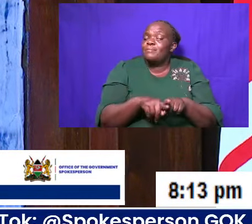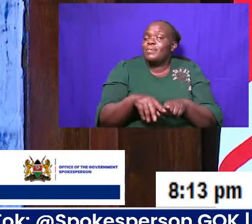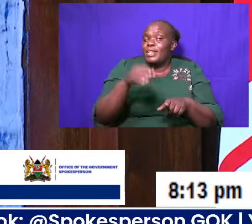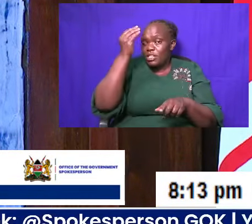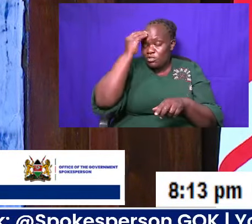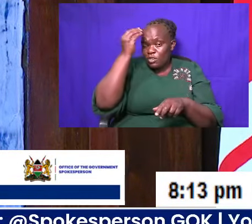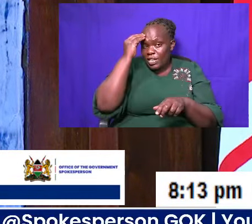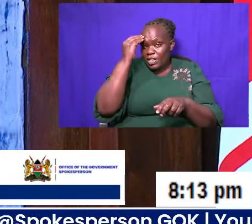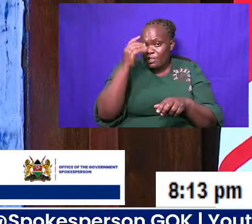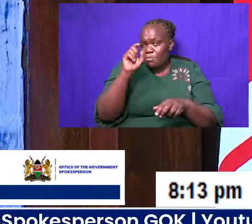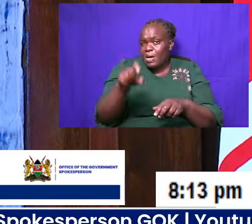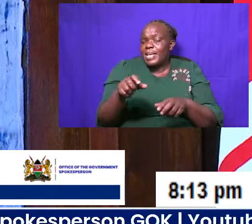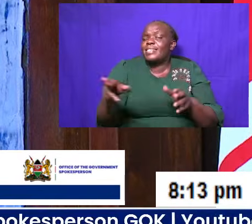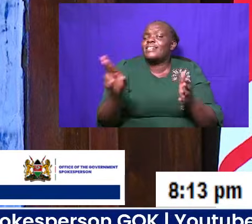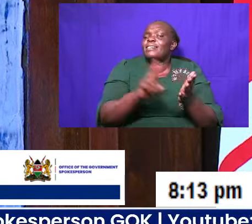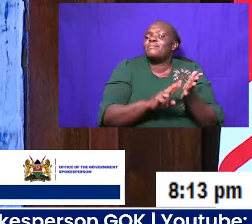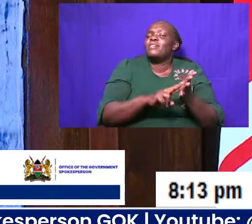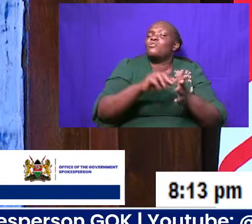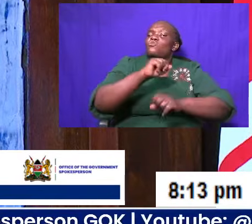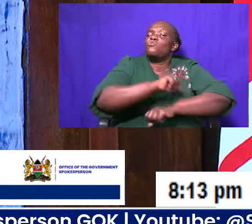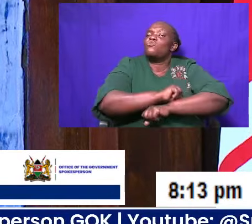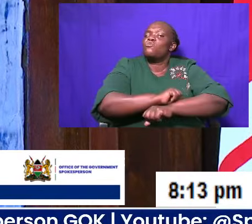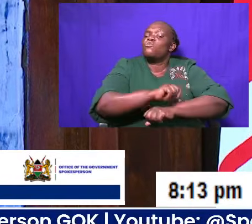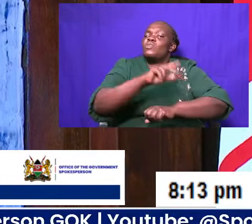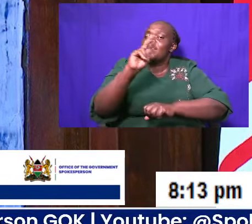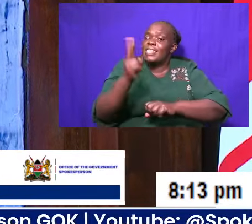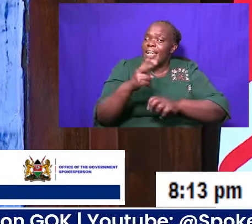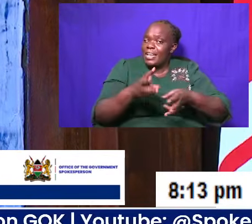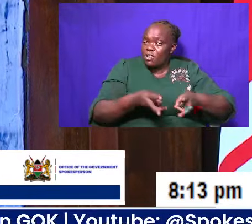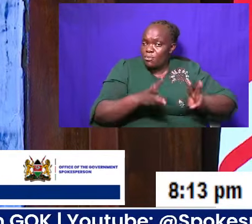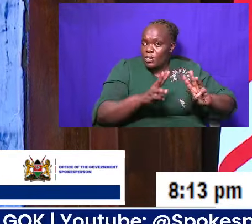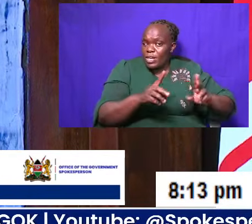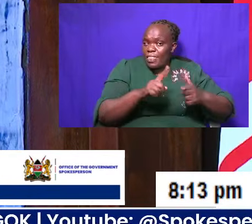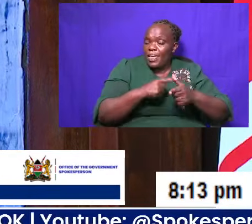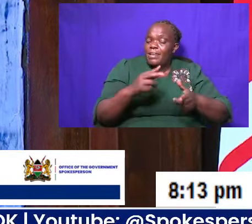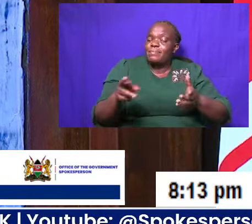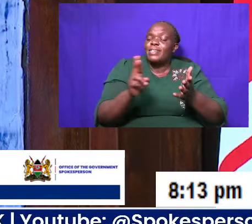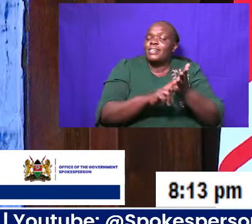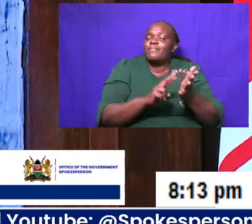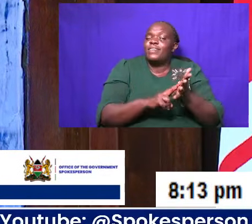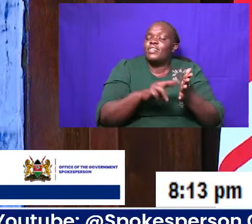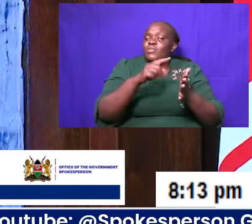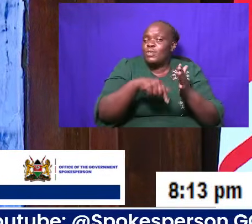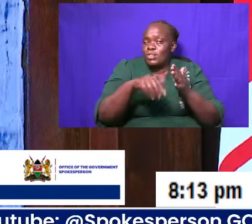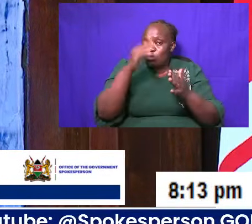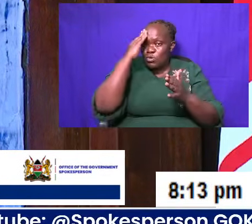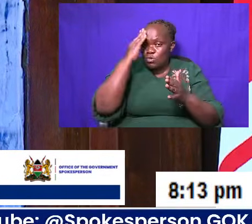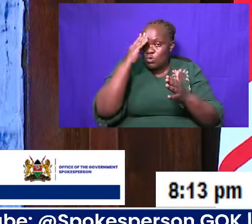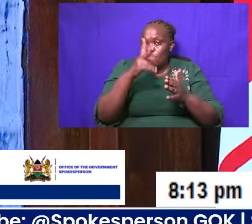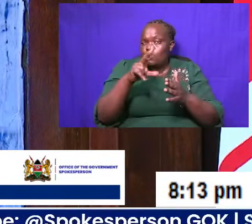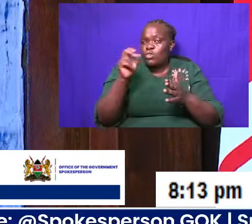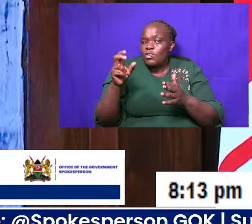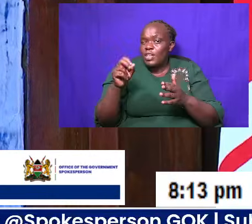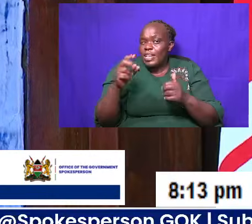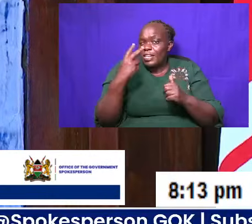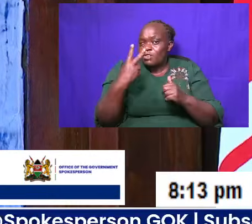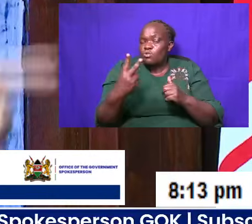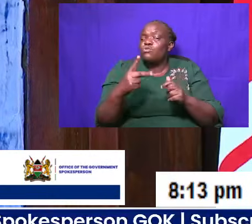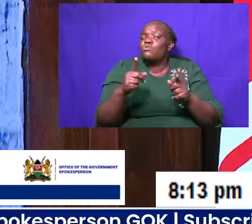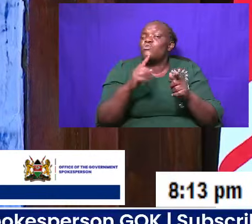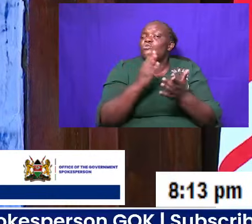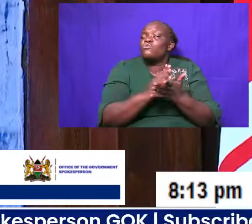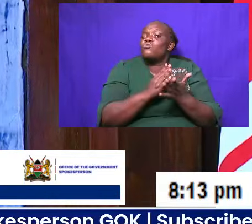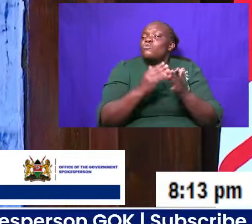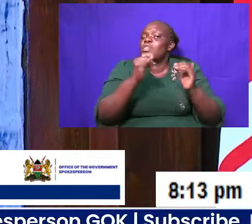said you must repeat. She believed in second chances. And so I repeated, but what you know is that in 2002, we were getting a